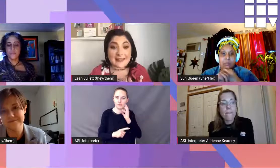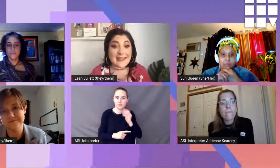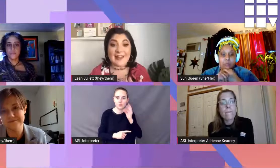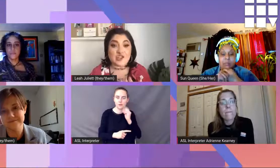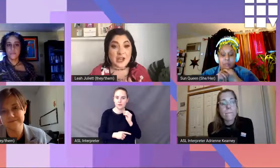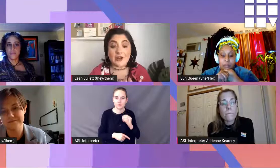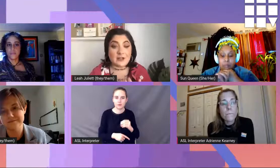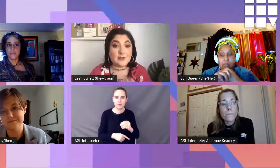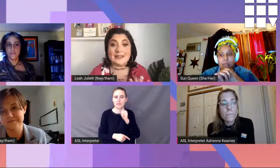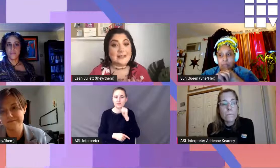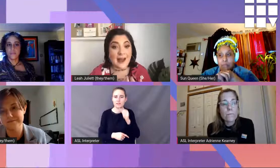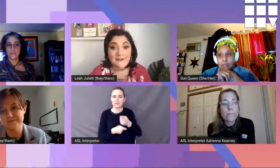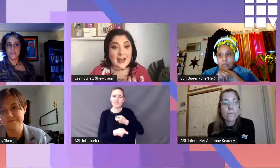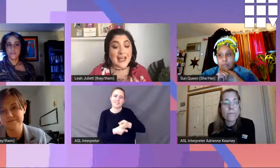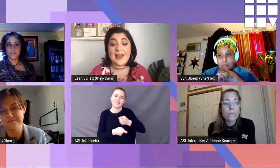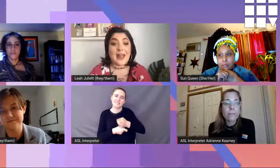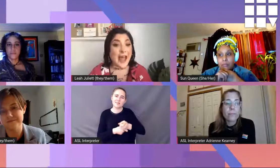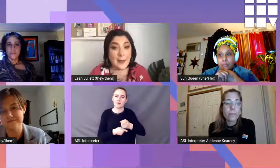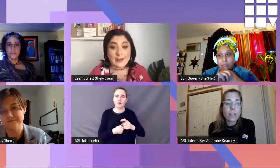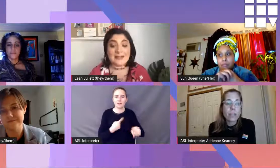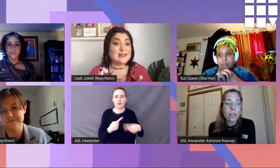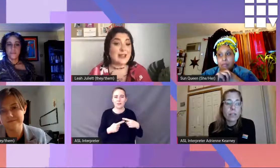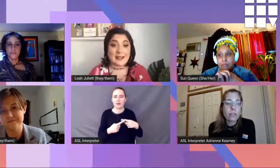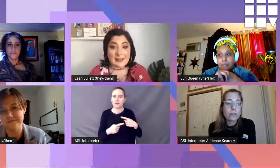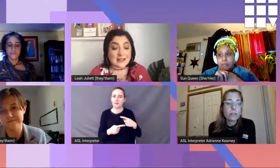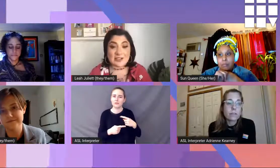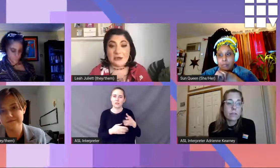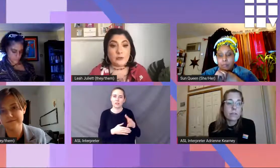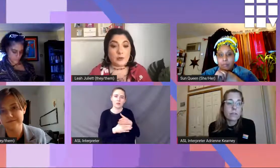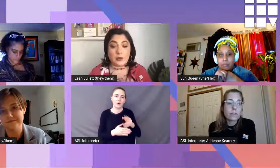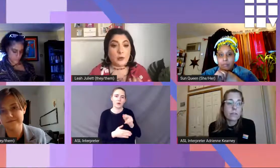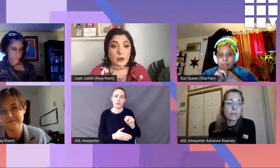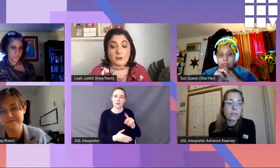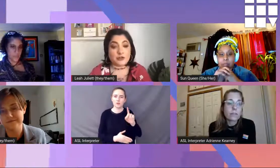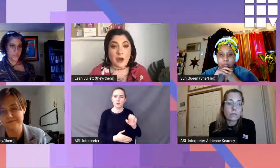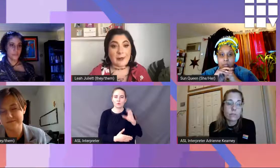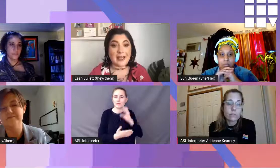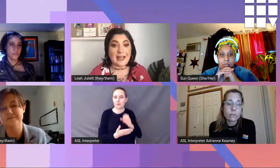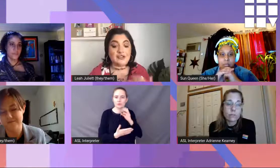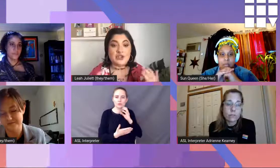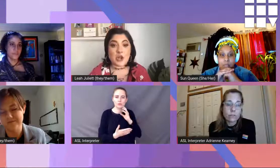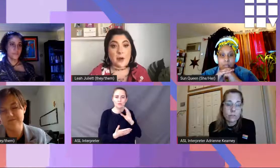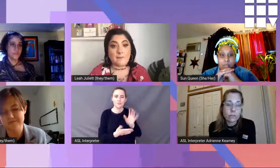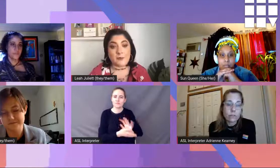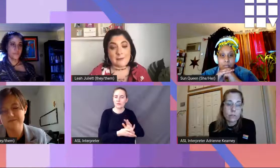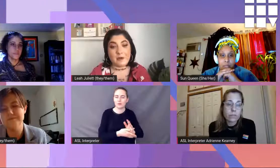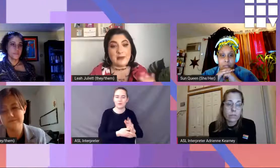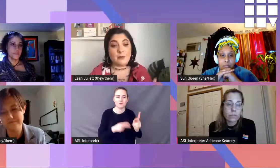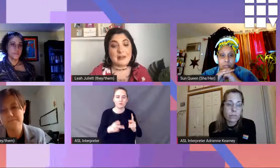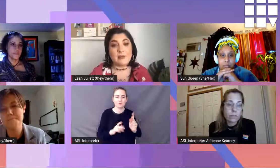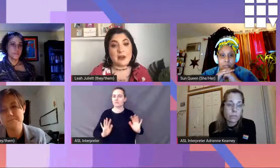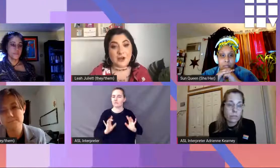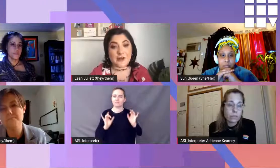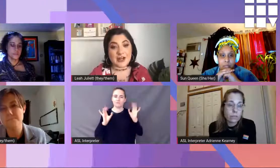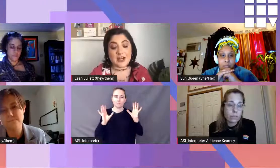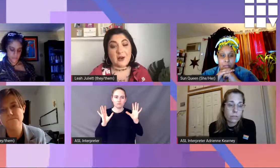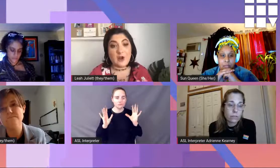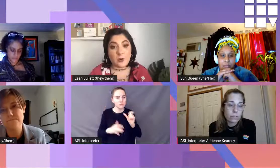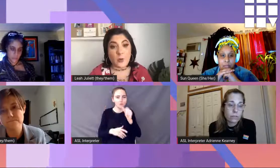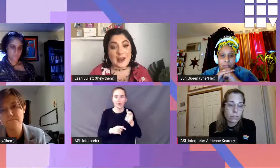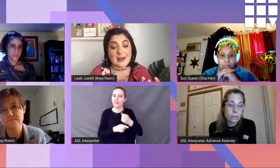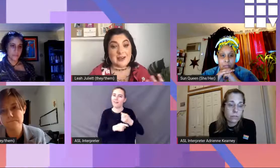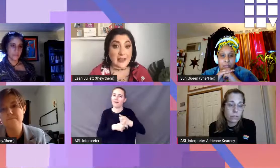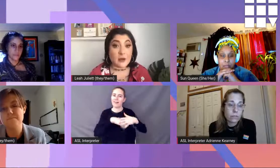jokes about leaking and sharing nudes. It's not funny. It happens. It leads to, horrible trauma, and just show up for people and point them in our